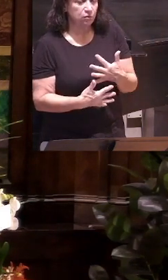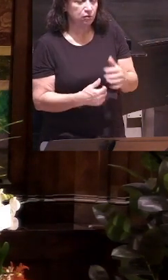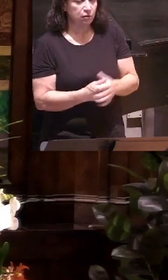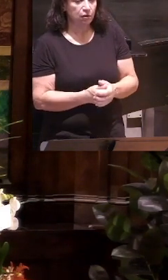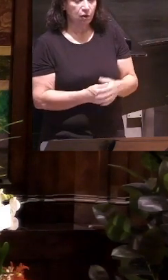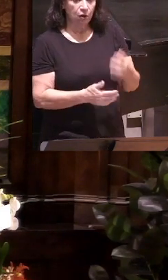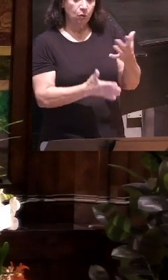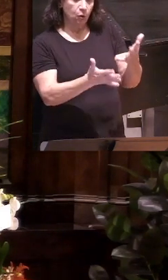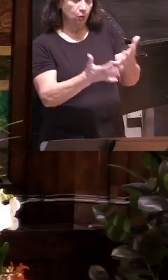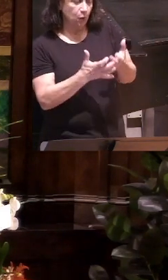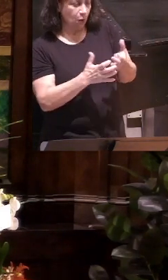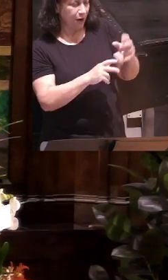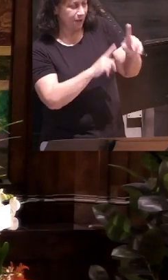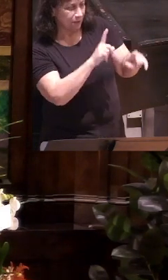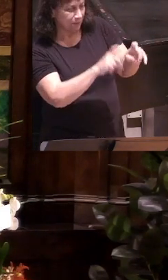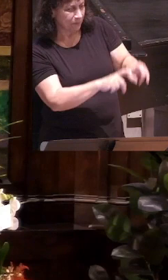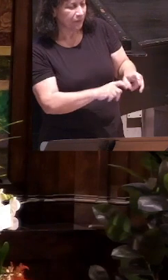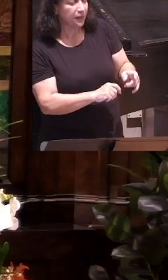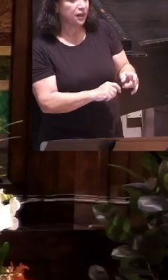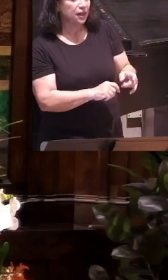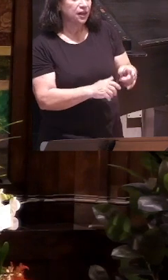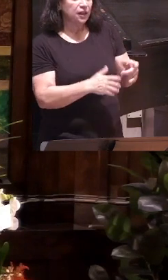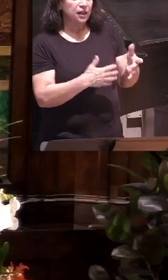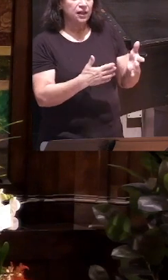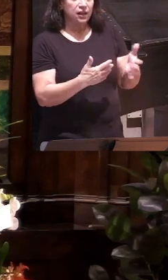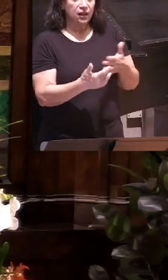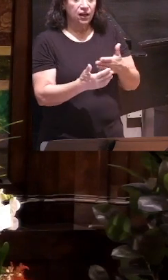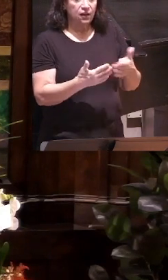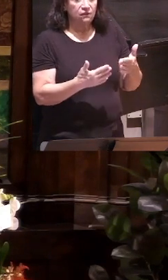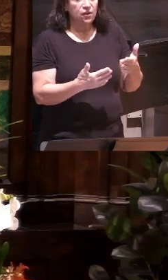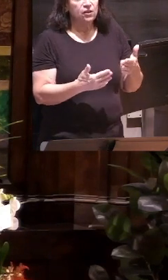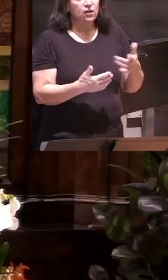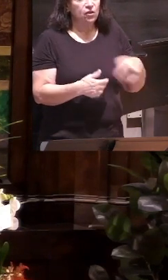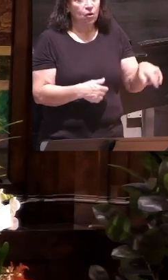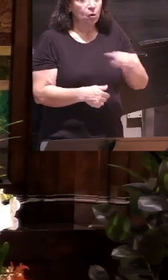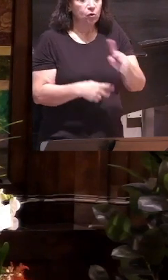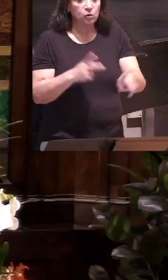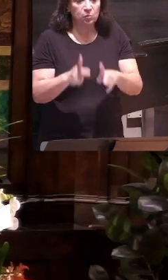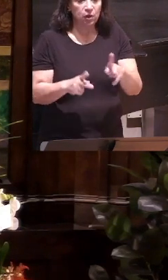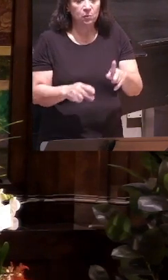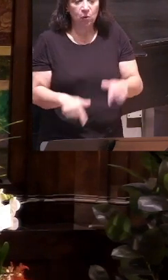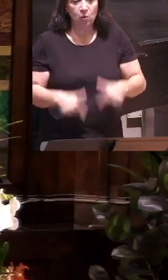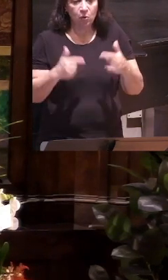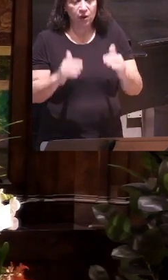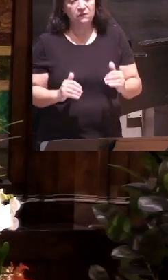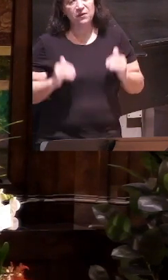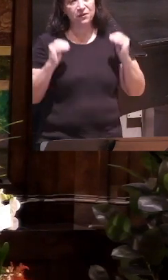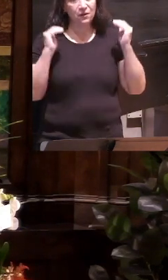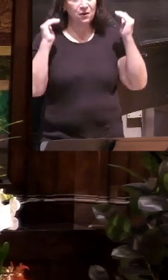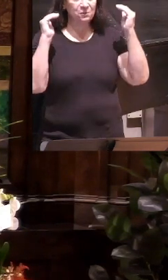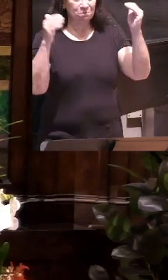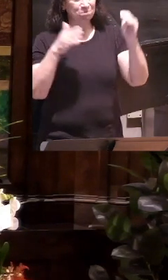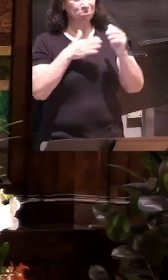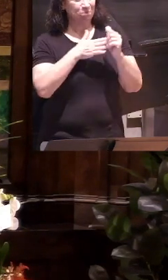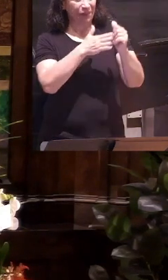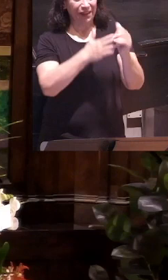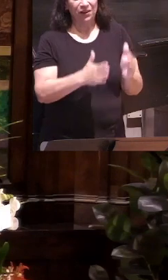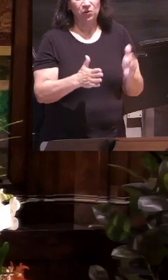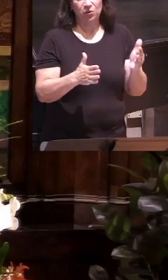What we wanted to get at was that even those who reside in the upper stratospheres of